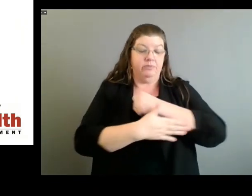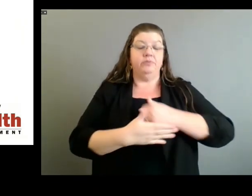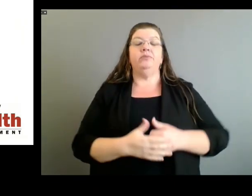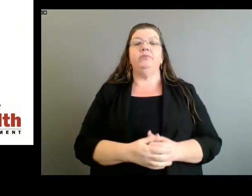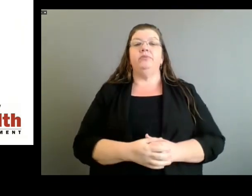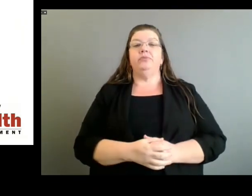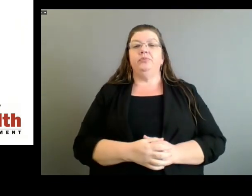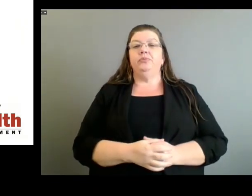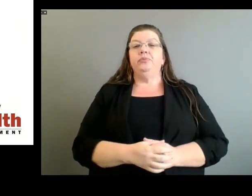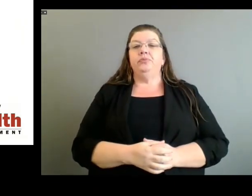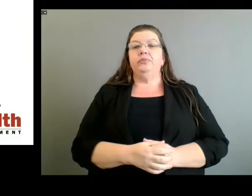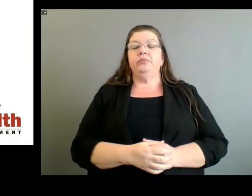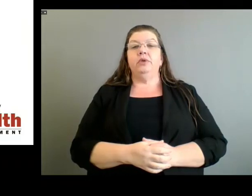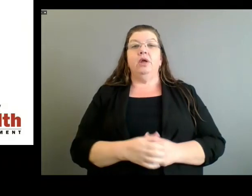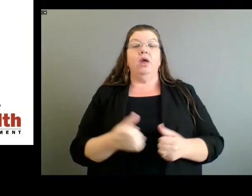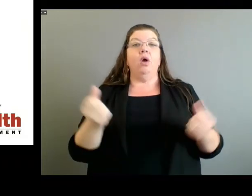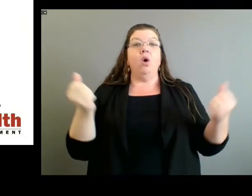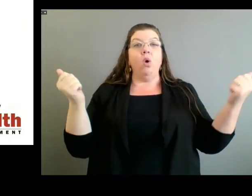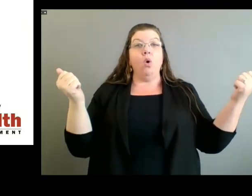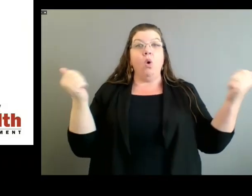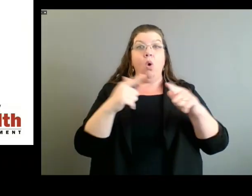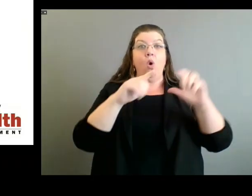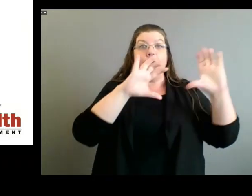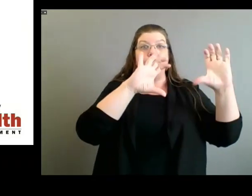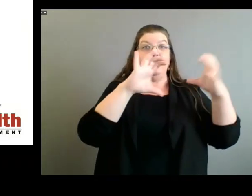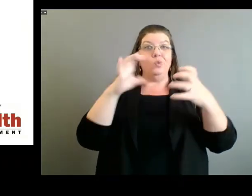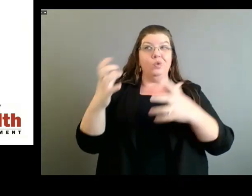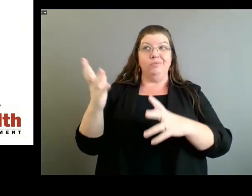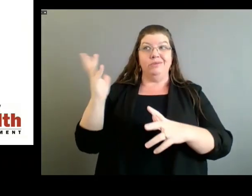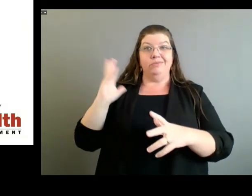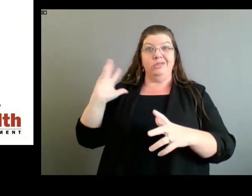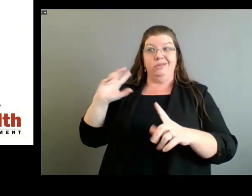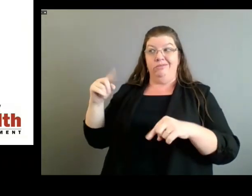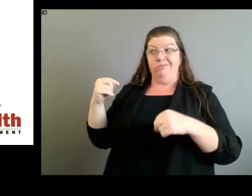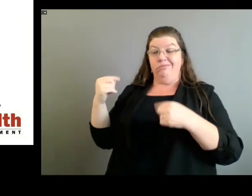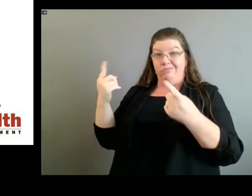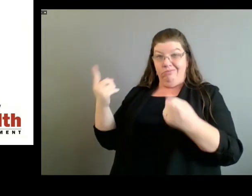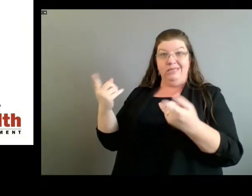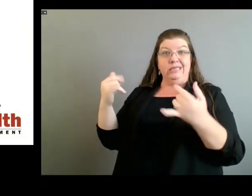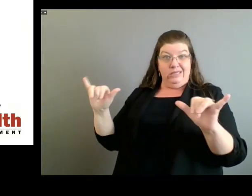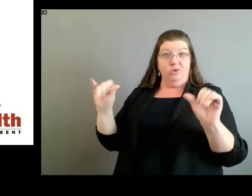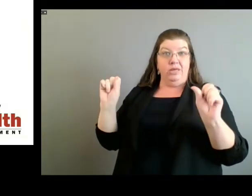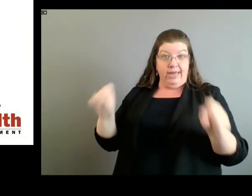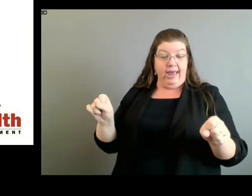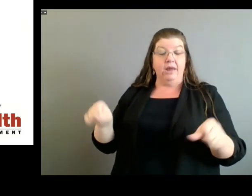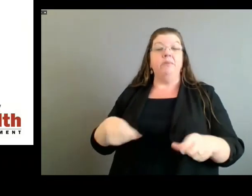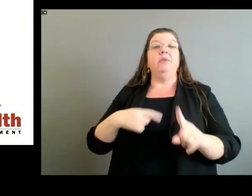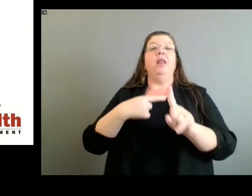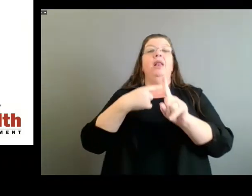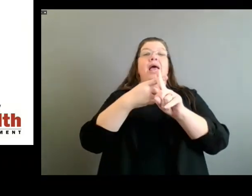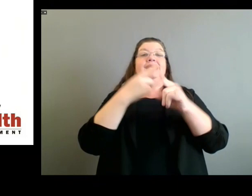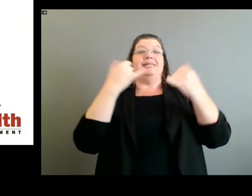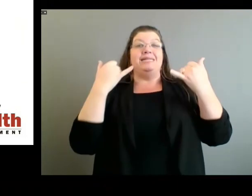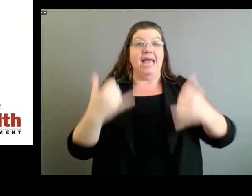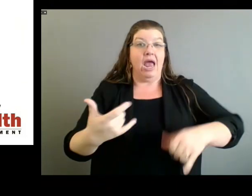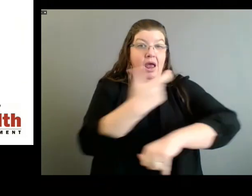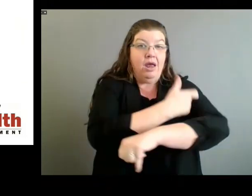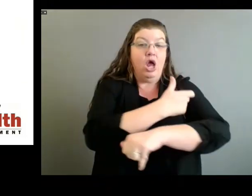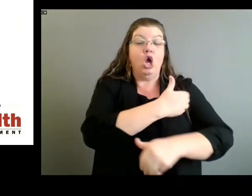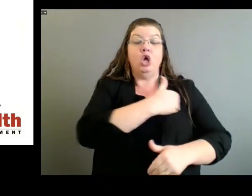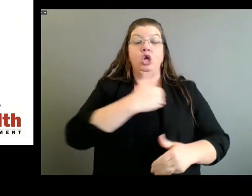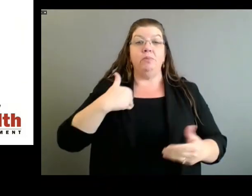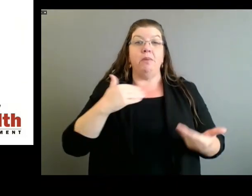In addition to all the groups preceding, we are currently vaccinating community